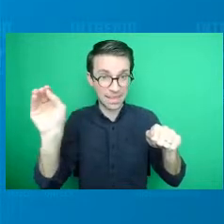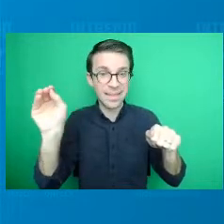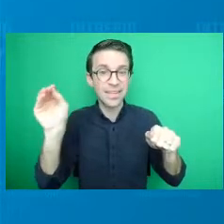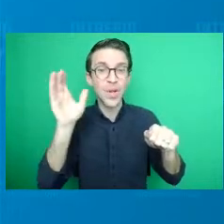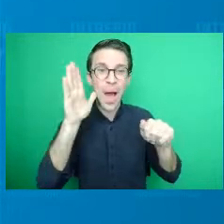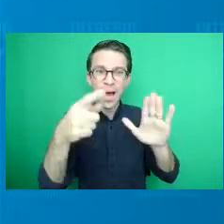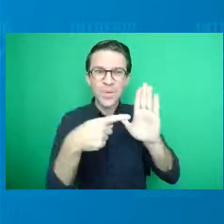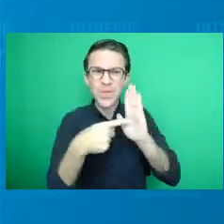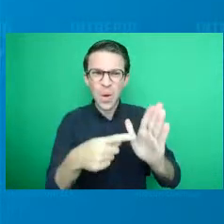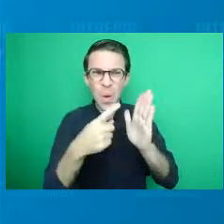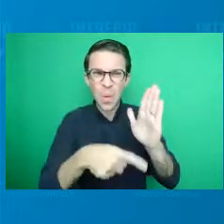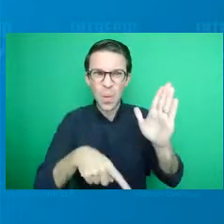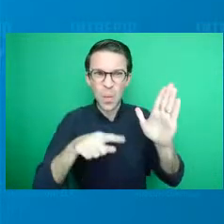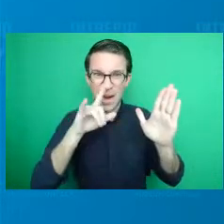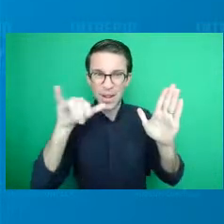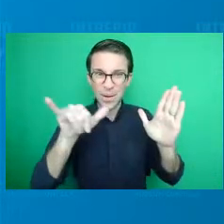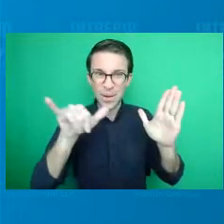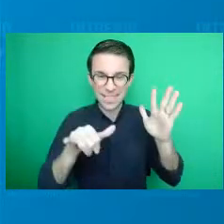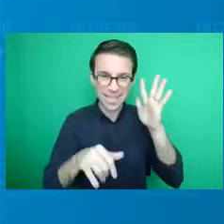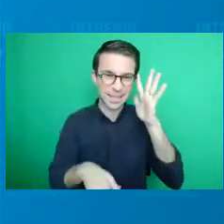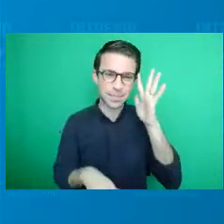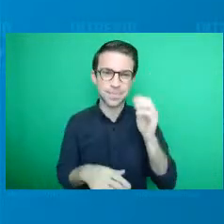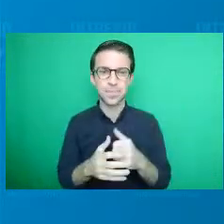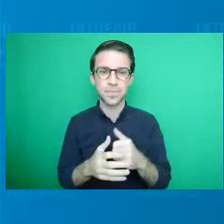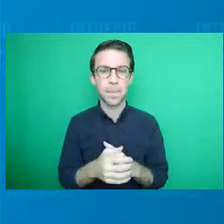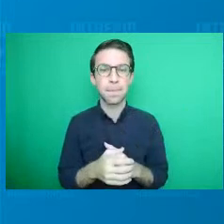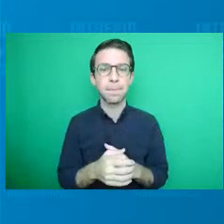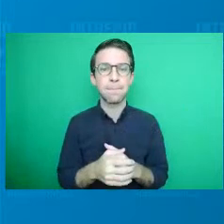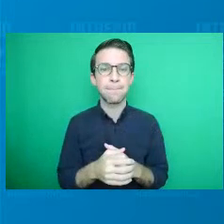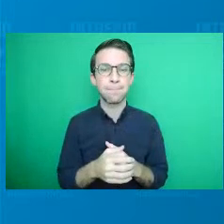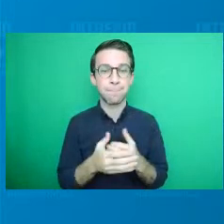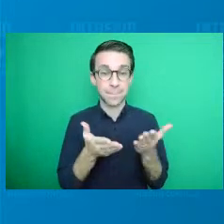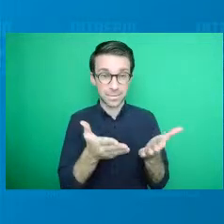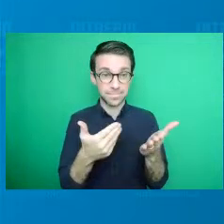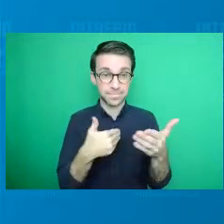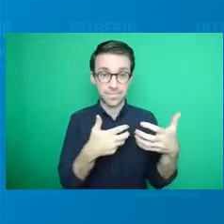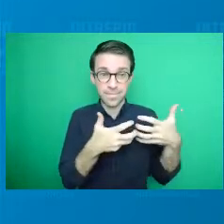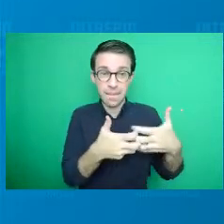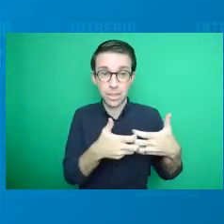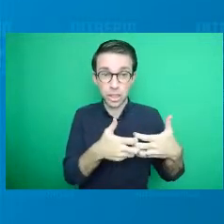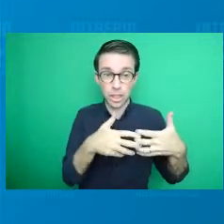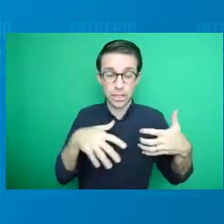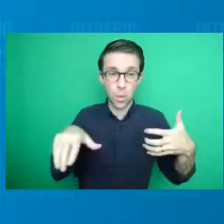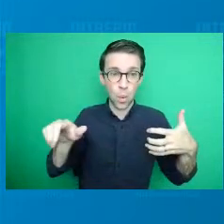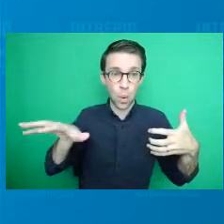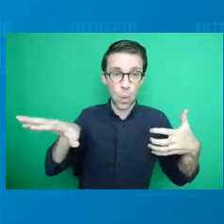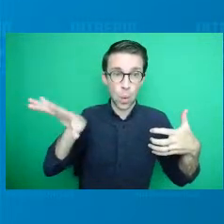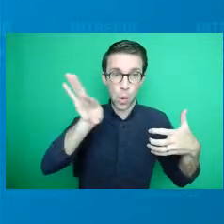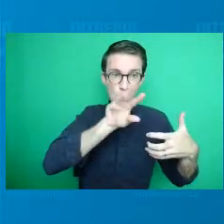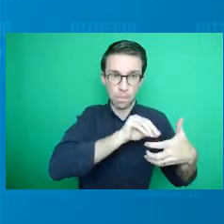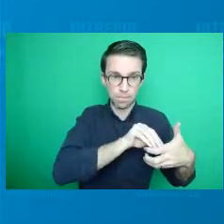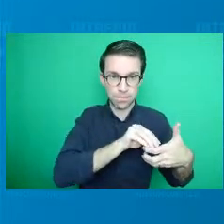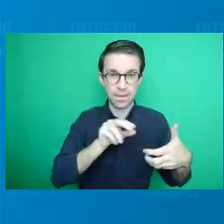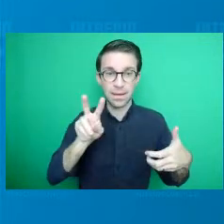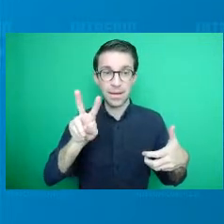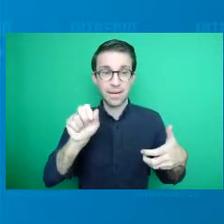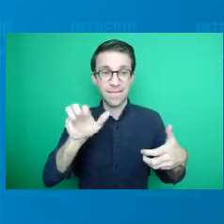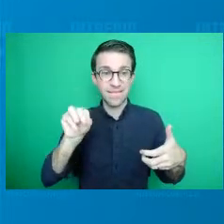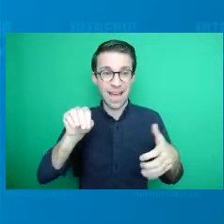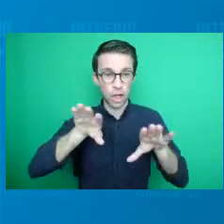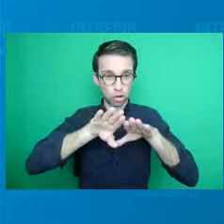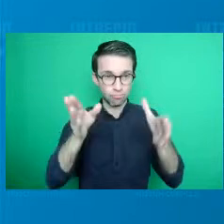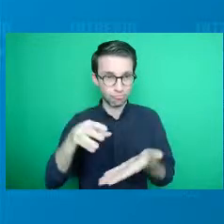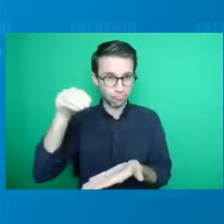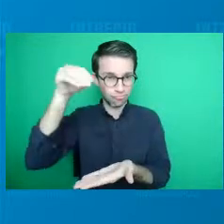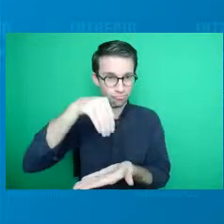at least a small portion of it, by using the following equipment. We have a vacuum pump, a vacuum chamber and various items that we're